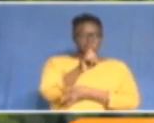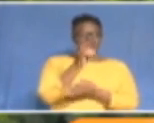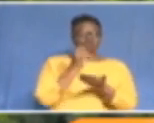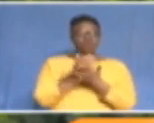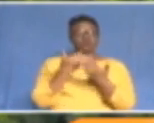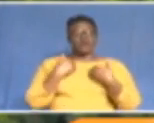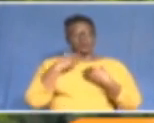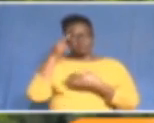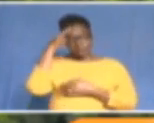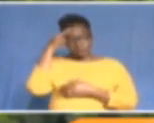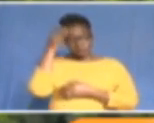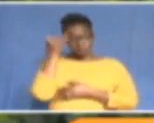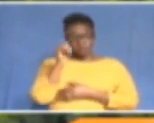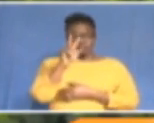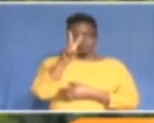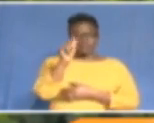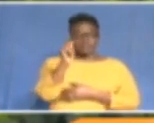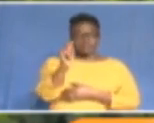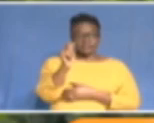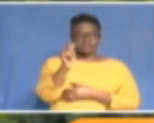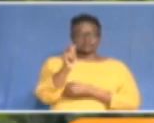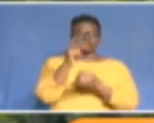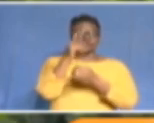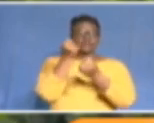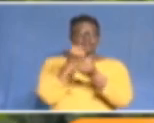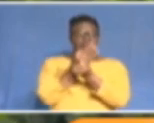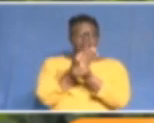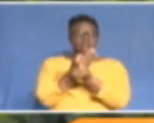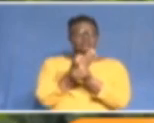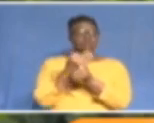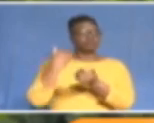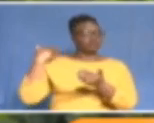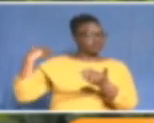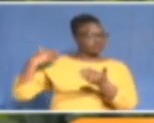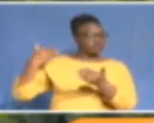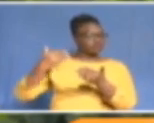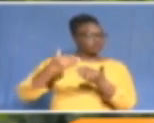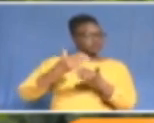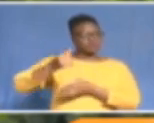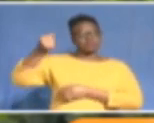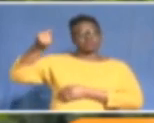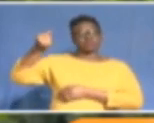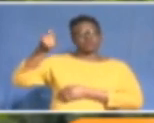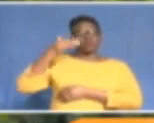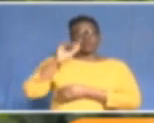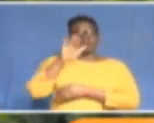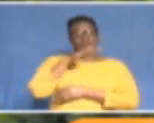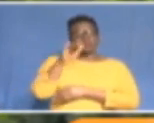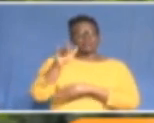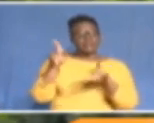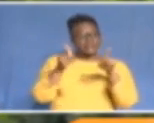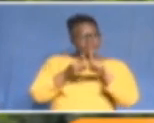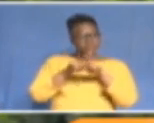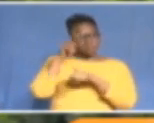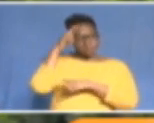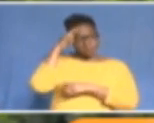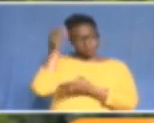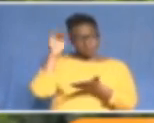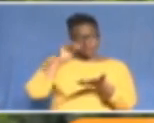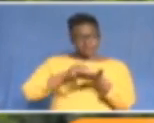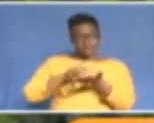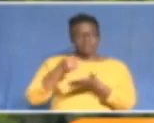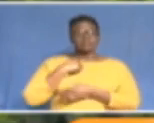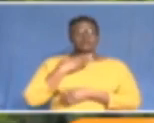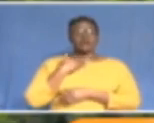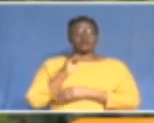reason why the VAT Act of 2013 has continuously been suspended by Parliament. It is for that reason that again, I will